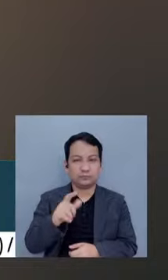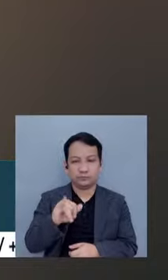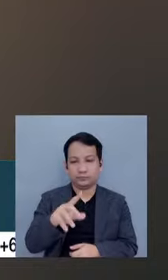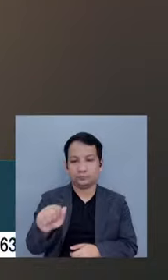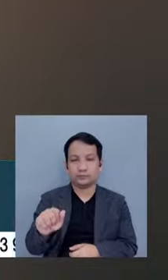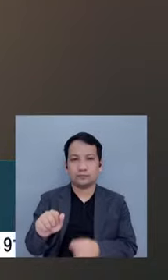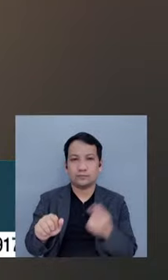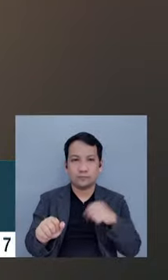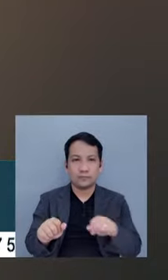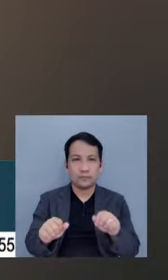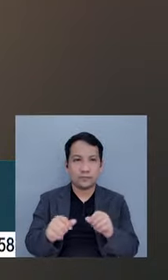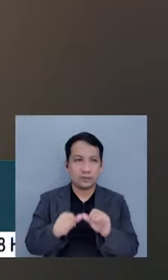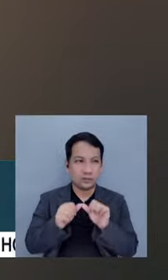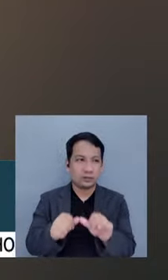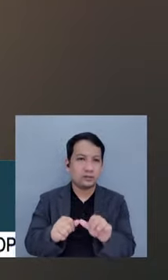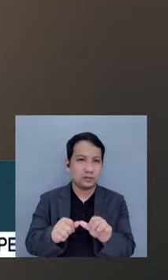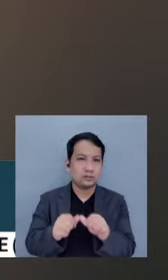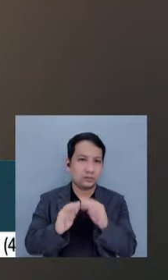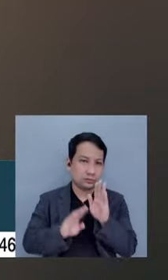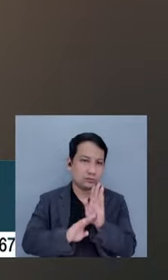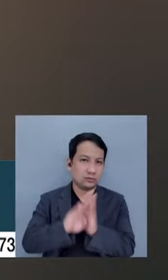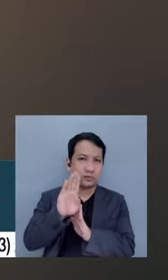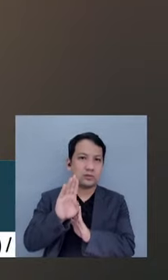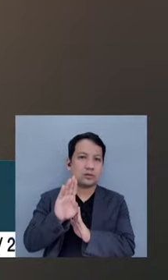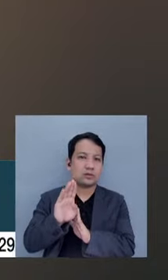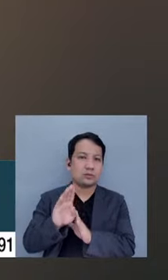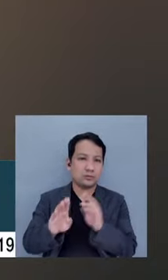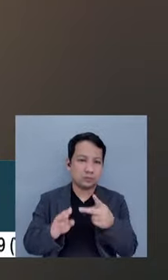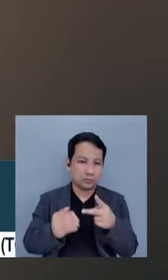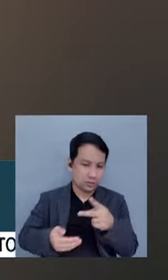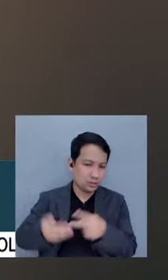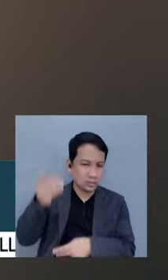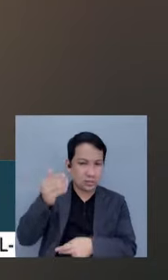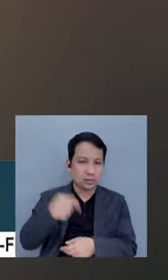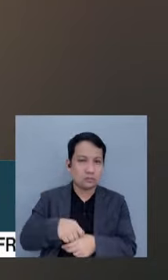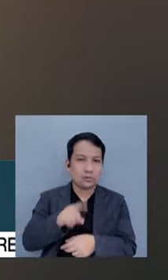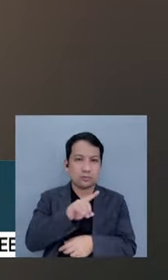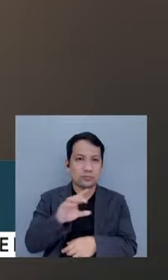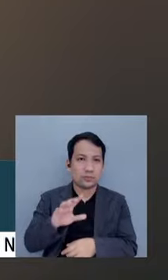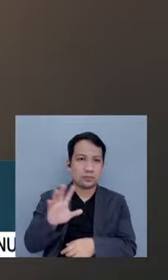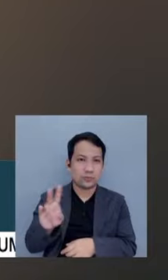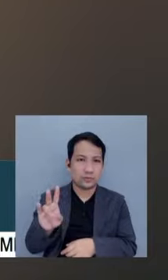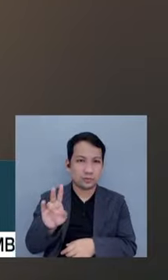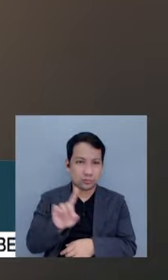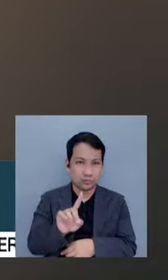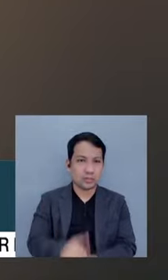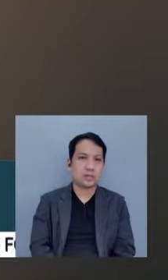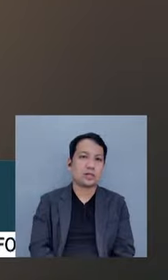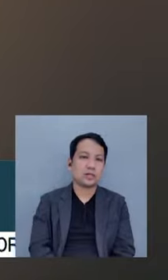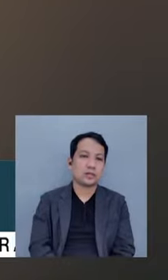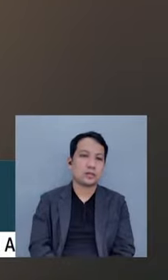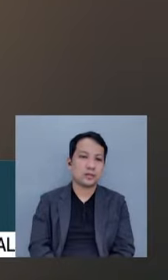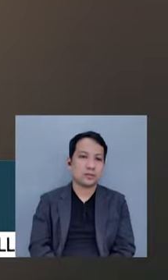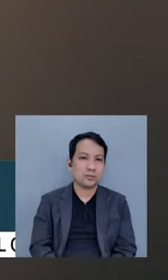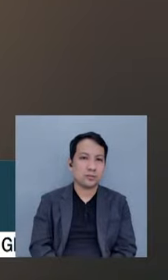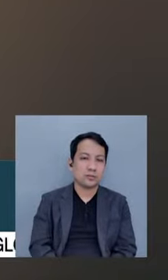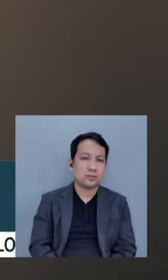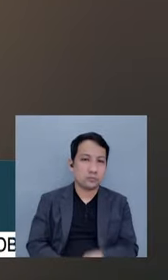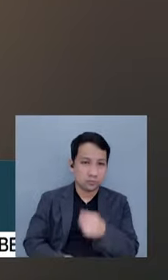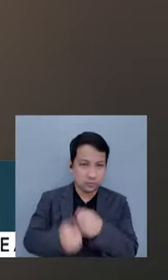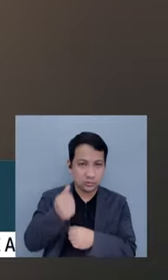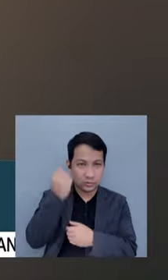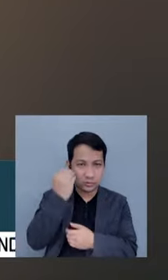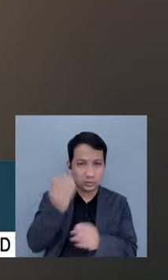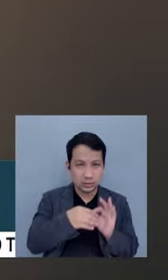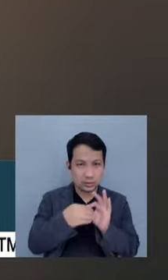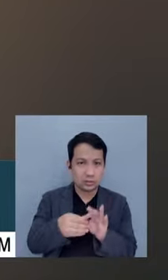also continues to climb. She is at an all-time high of 171. And the victory this weekend was extra special